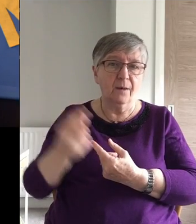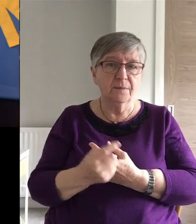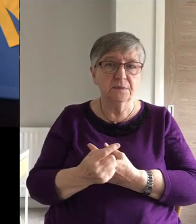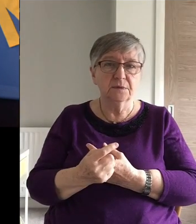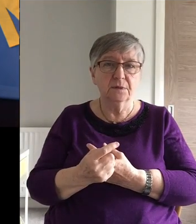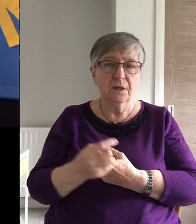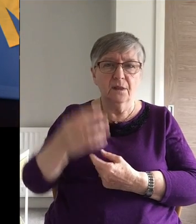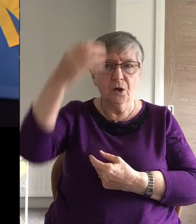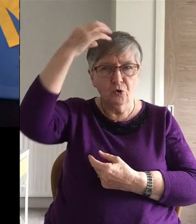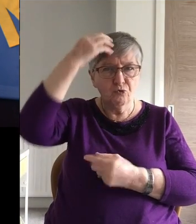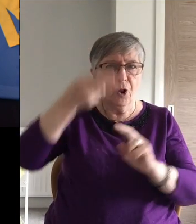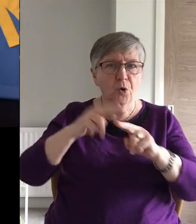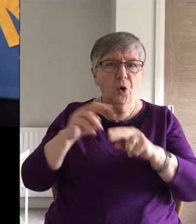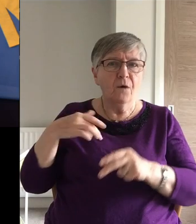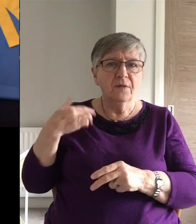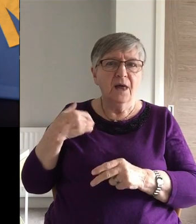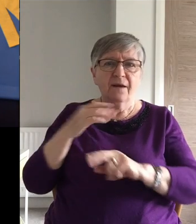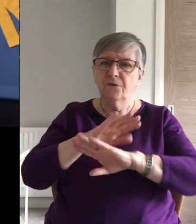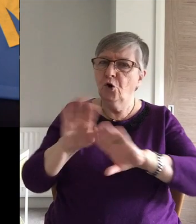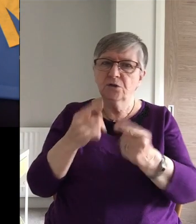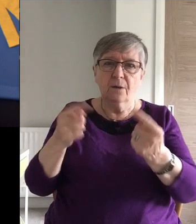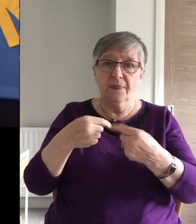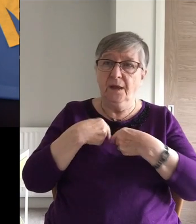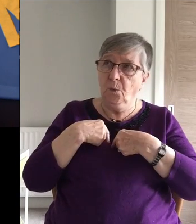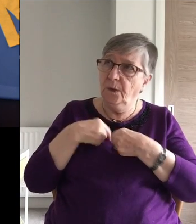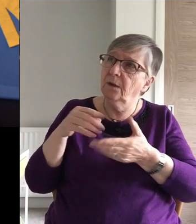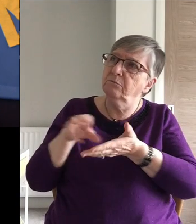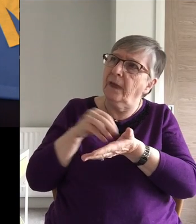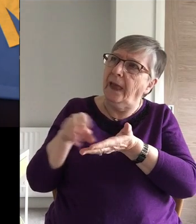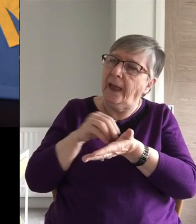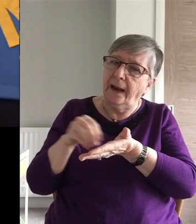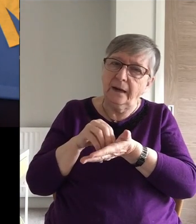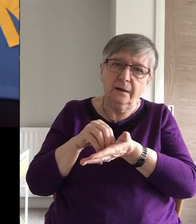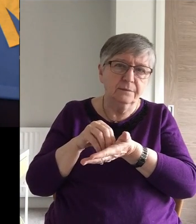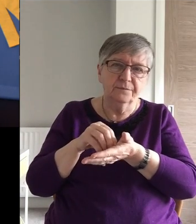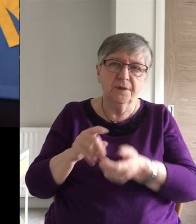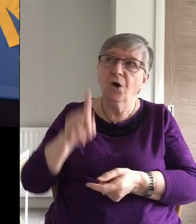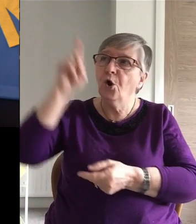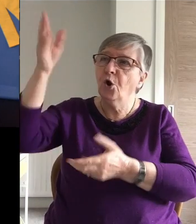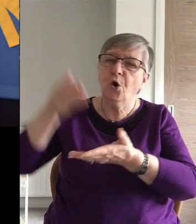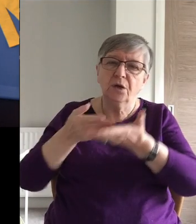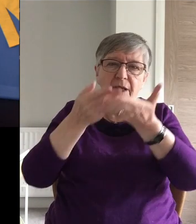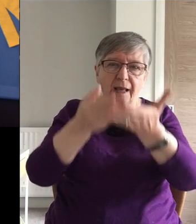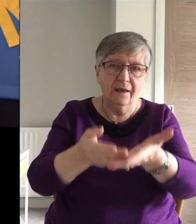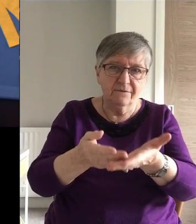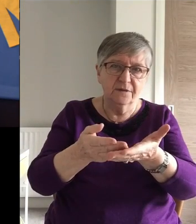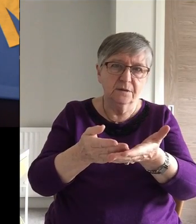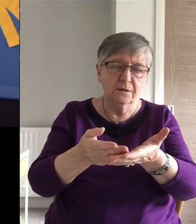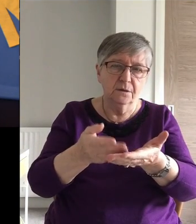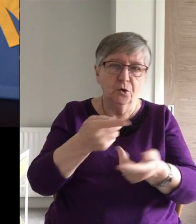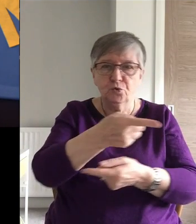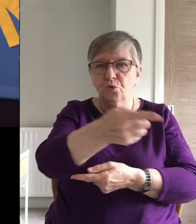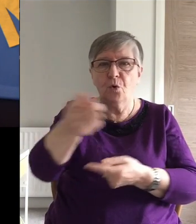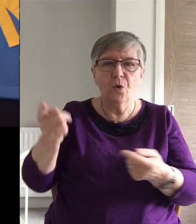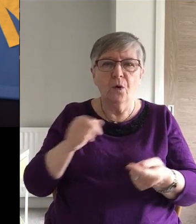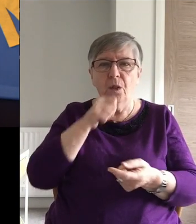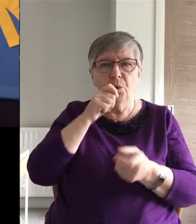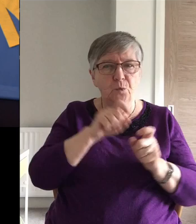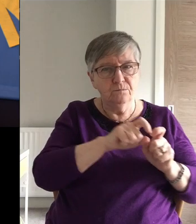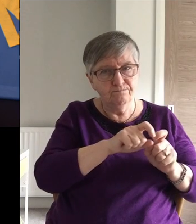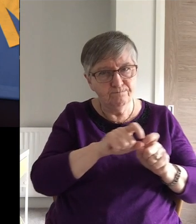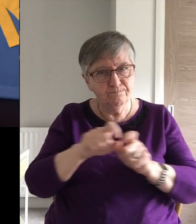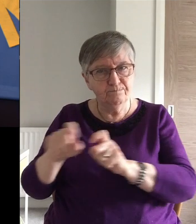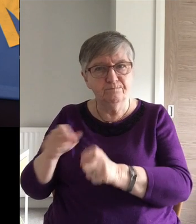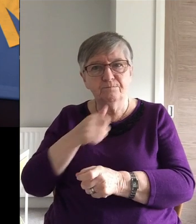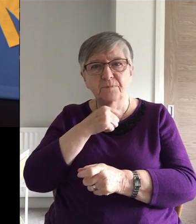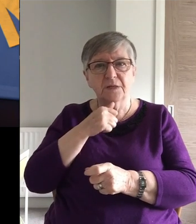The crown of life is not something we earn, but something God graciously gives to all who persevere, to those